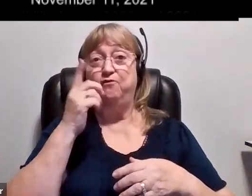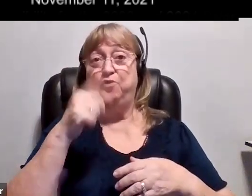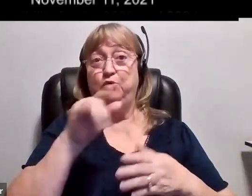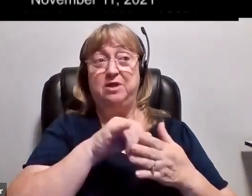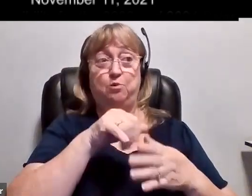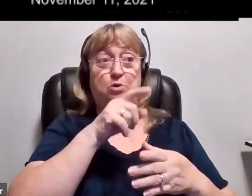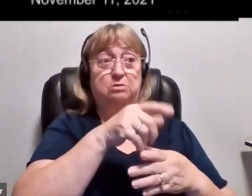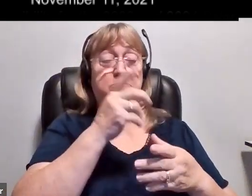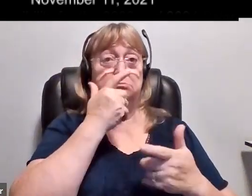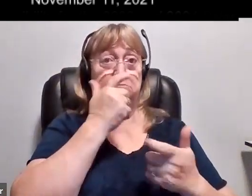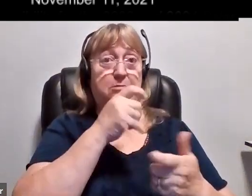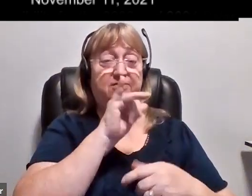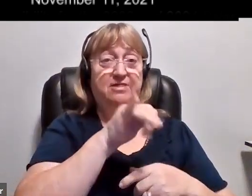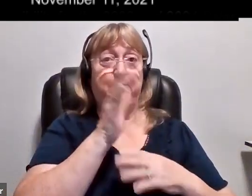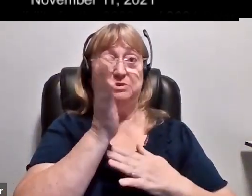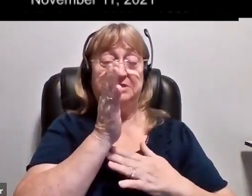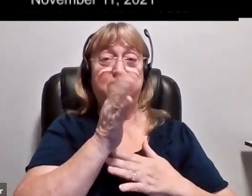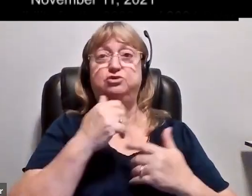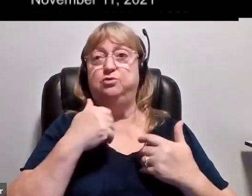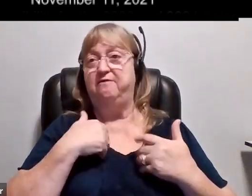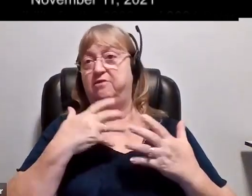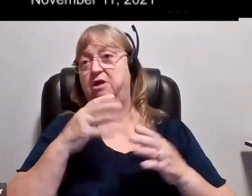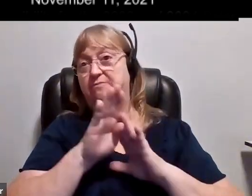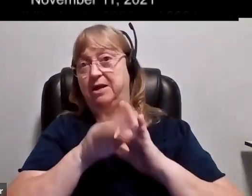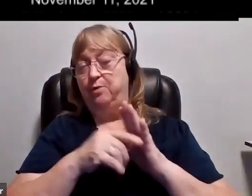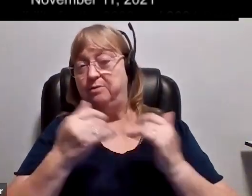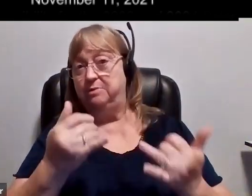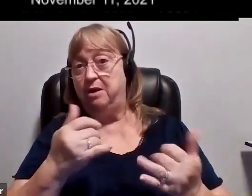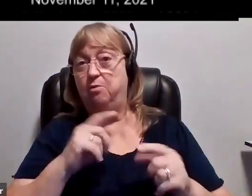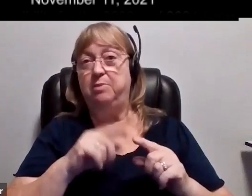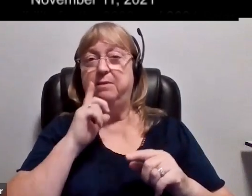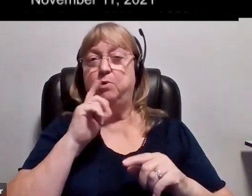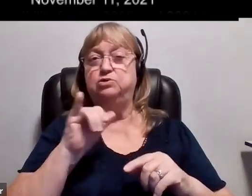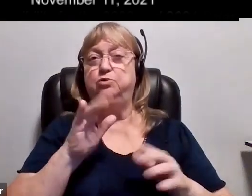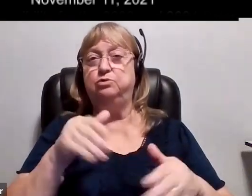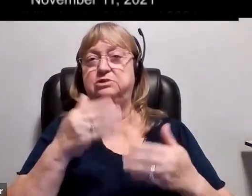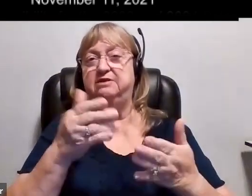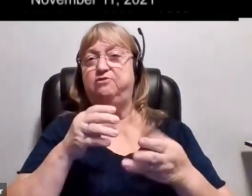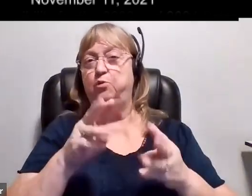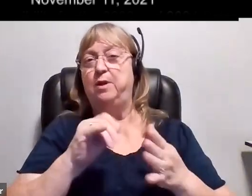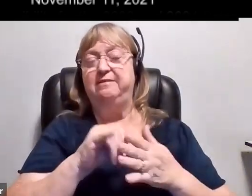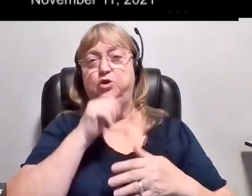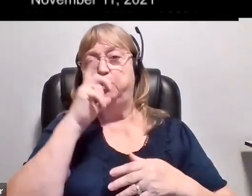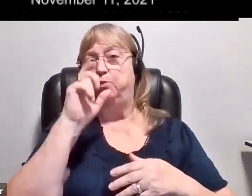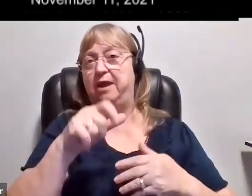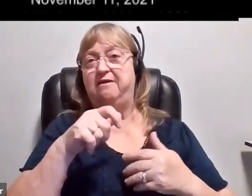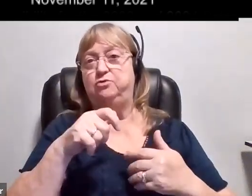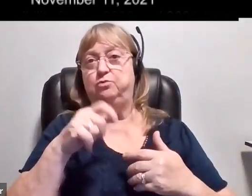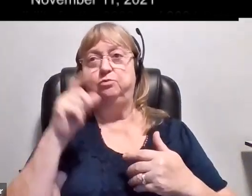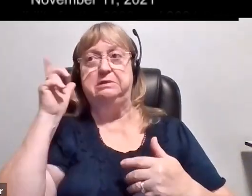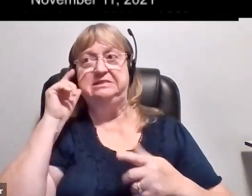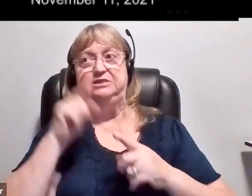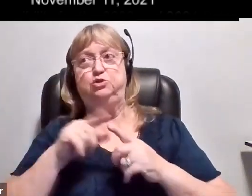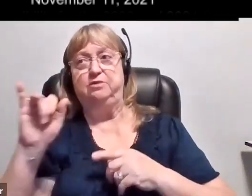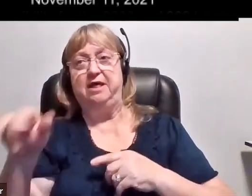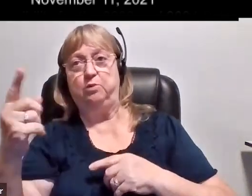that presentation have a lot of background now, but I'm also going to deliver this in such a way that you don't have to have listened to that one to